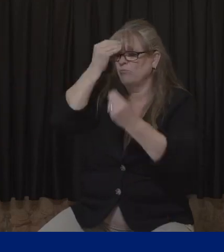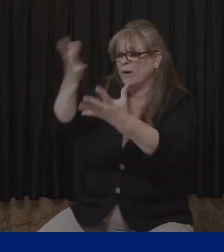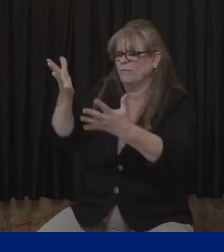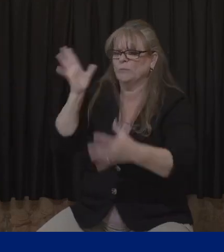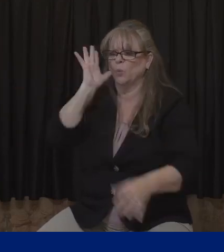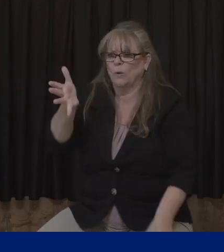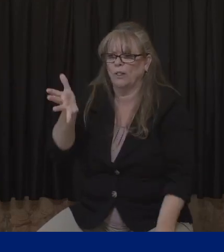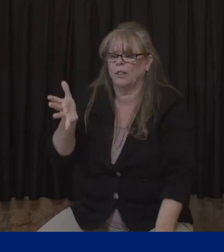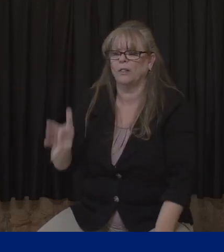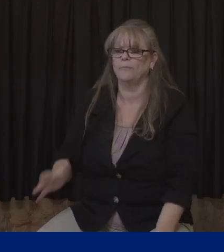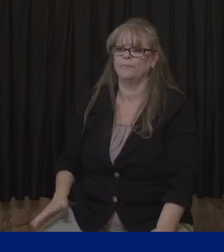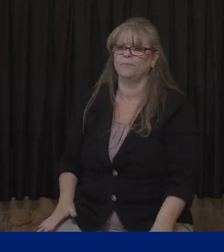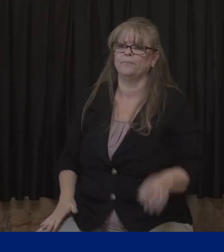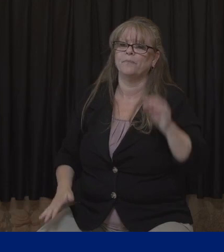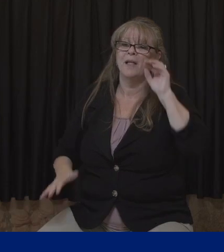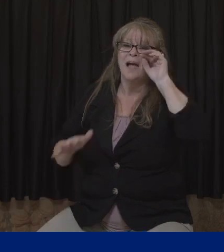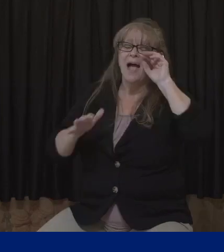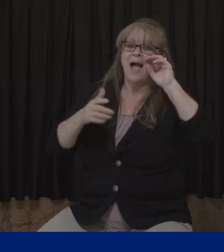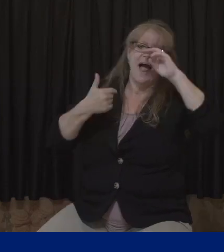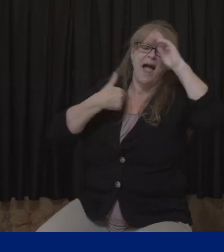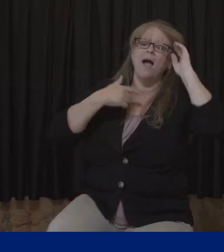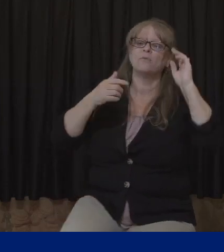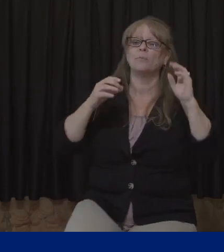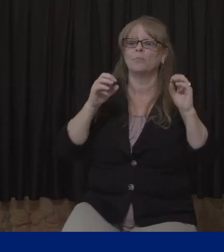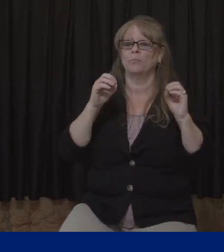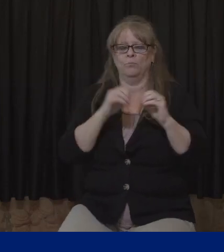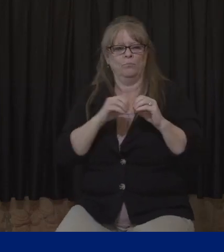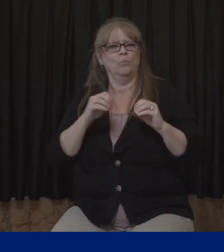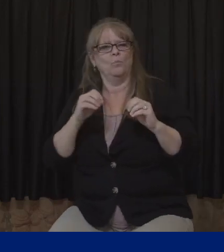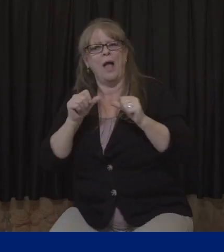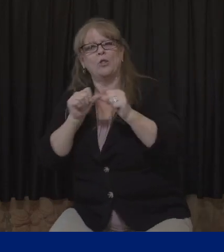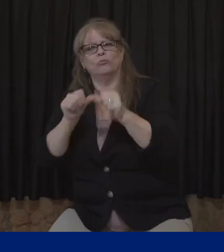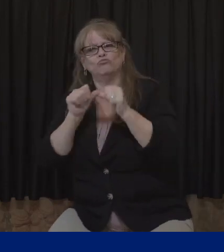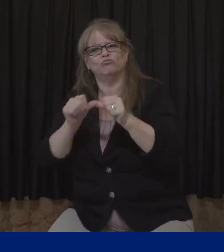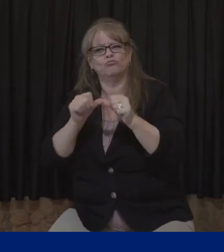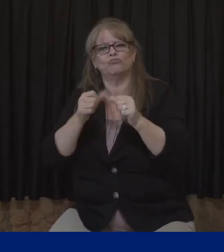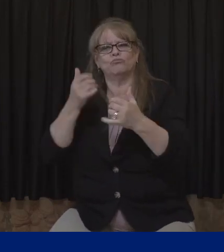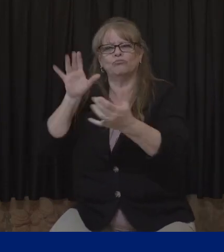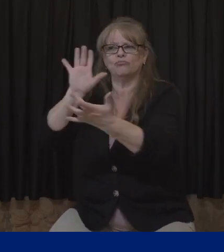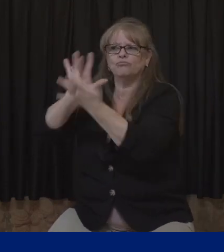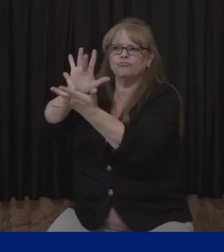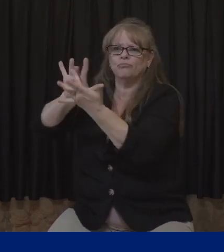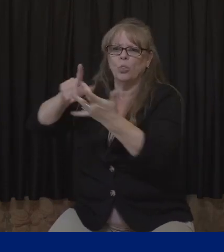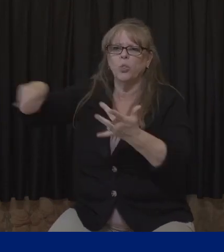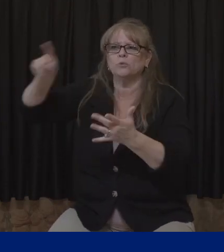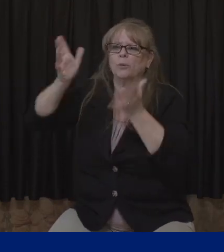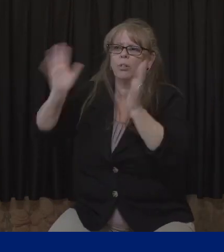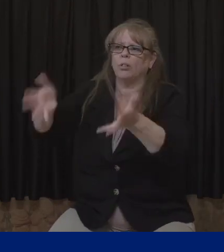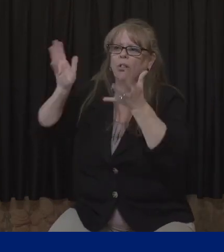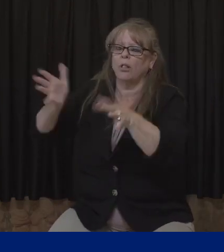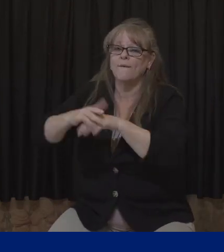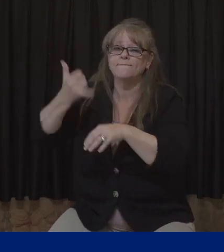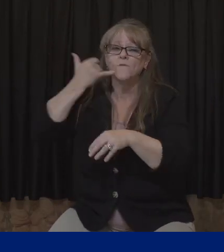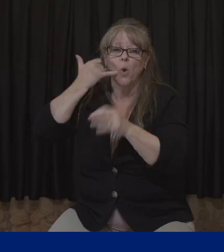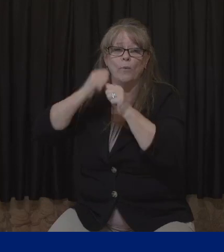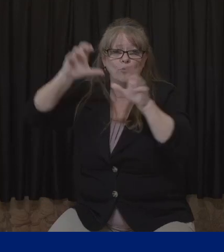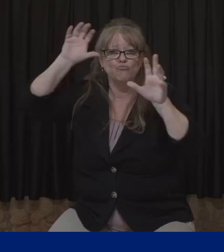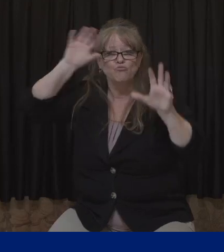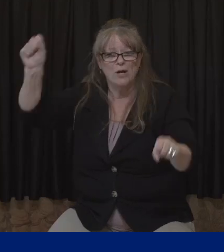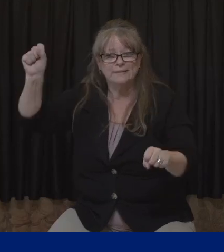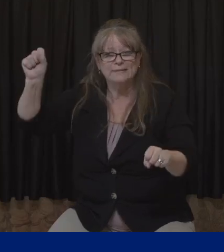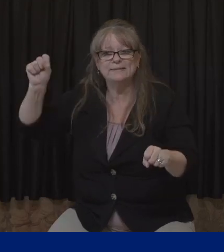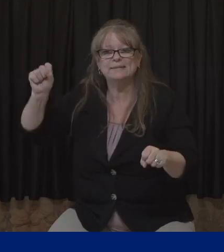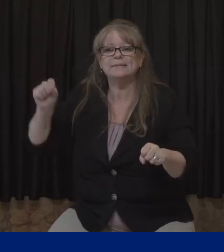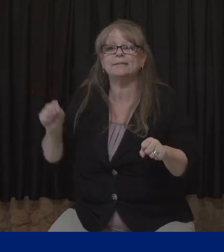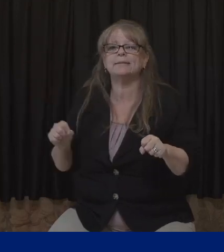We have regular calls with the president, with the vice president, with head of the CDC, the FDA. I'm on the